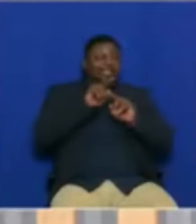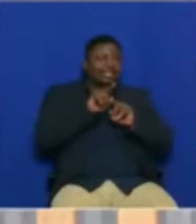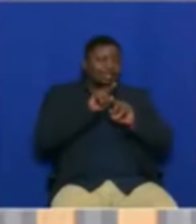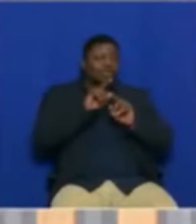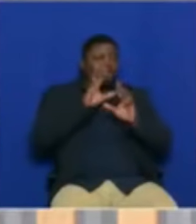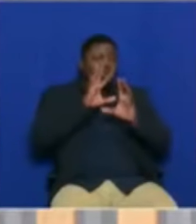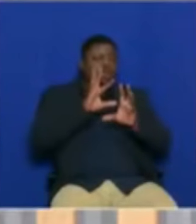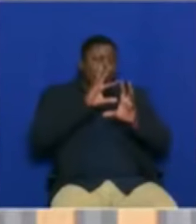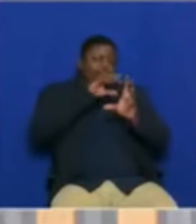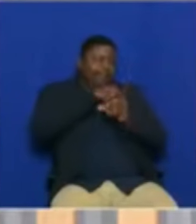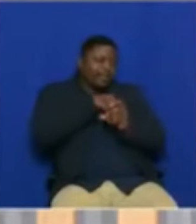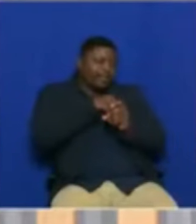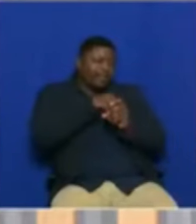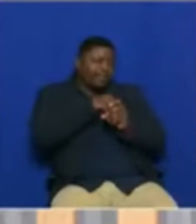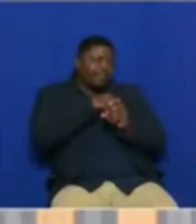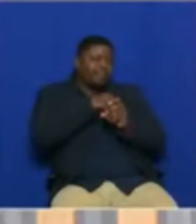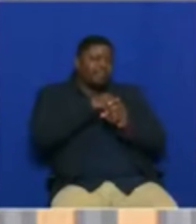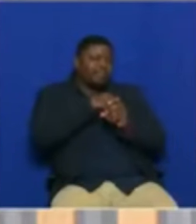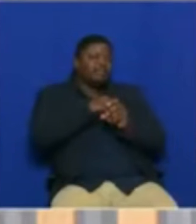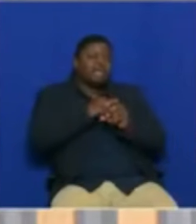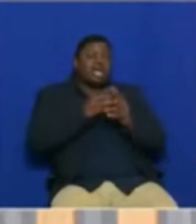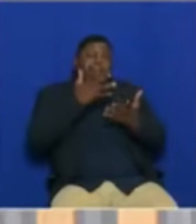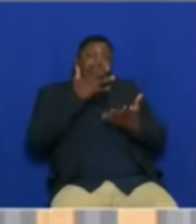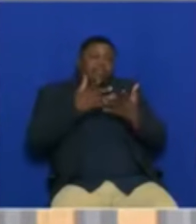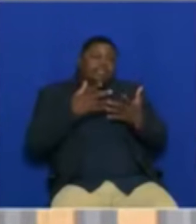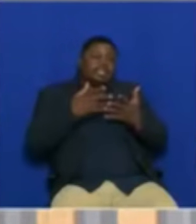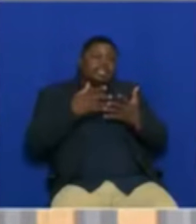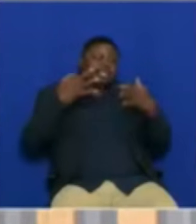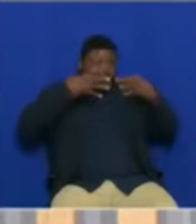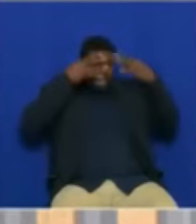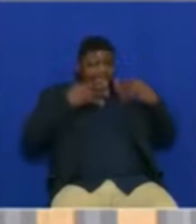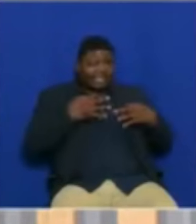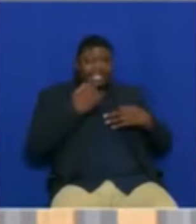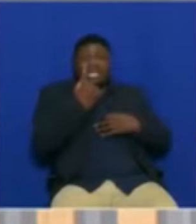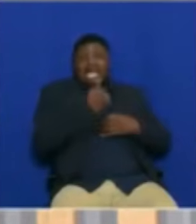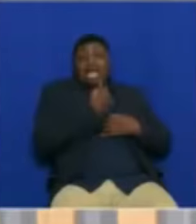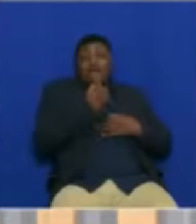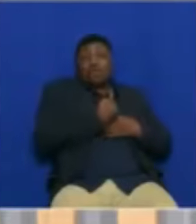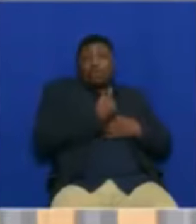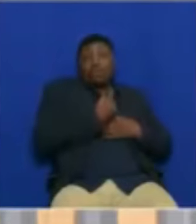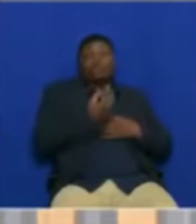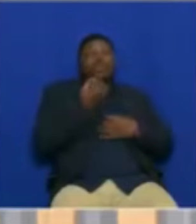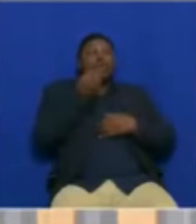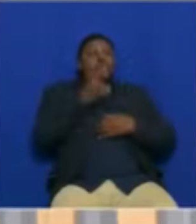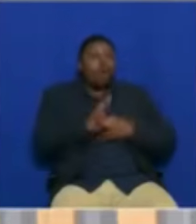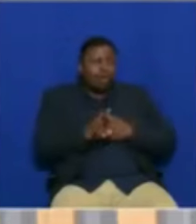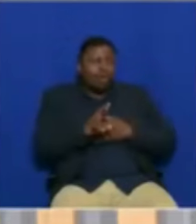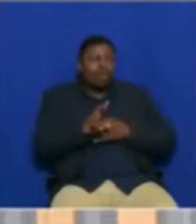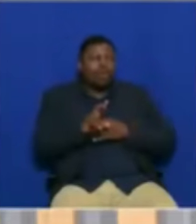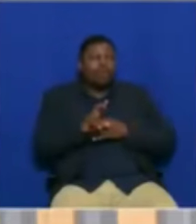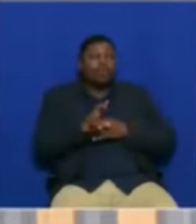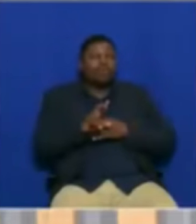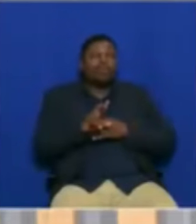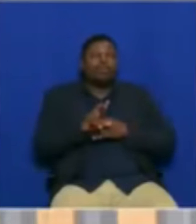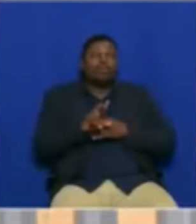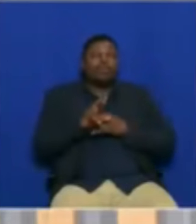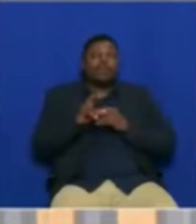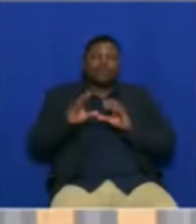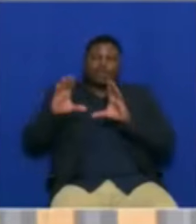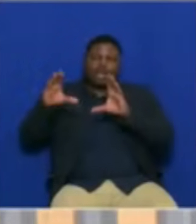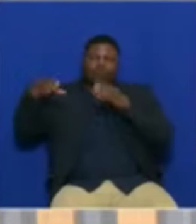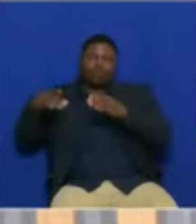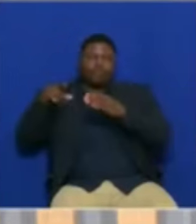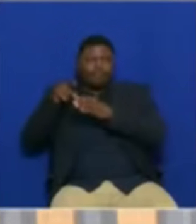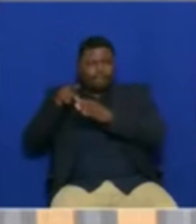if it's a collective or it's your decision alone, you were part of a collective that made the decision to oppose